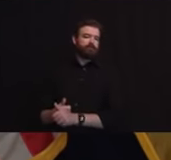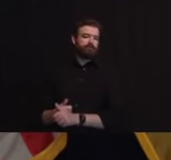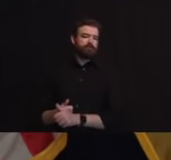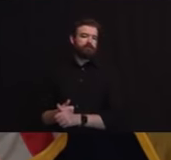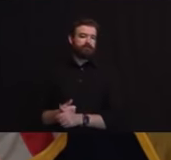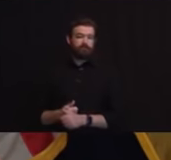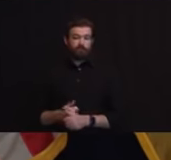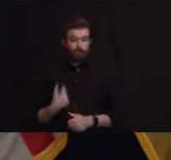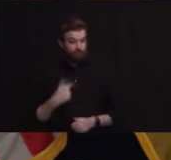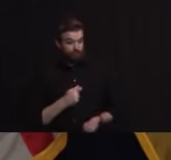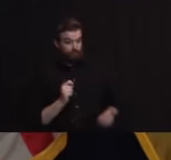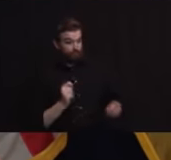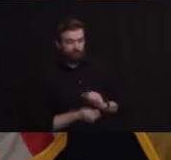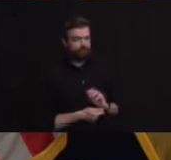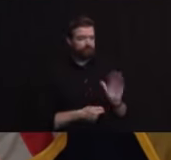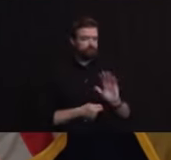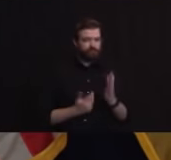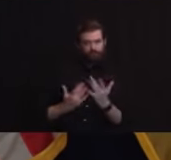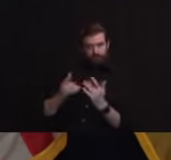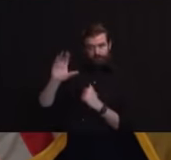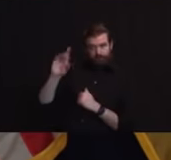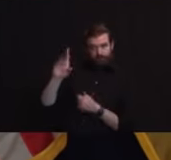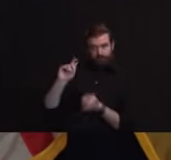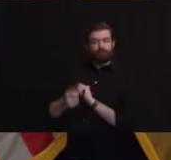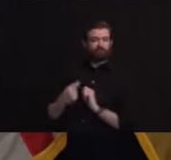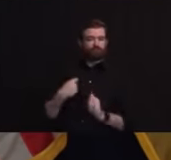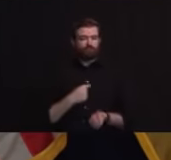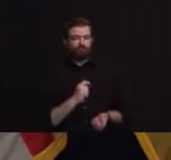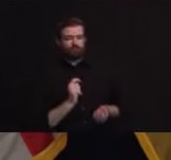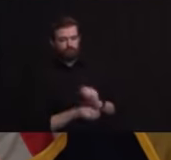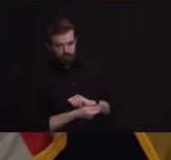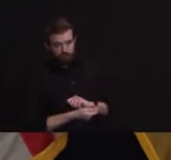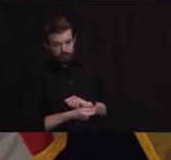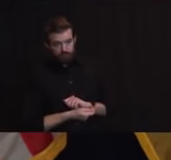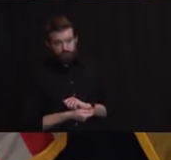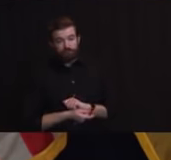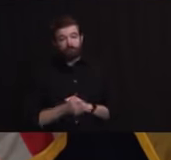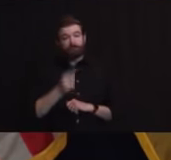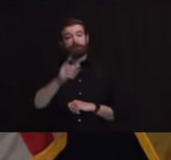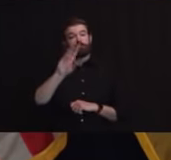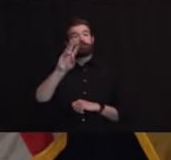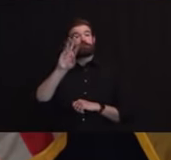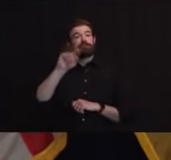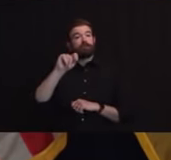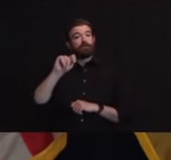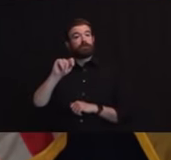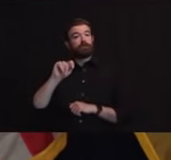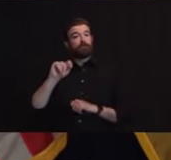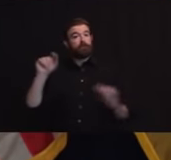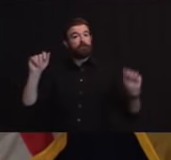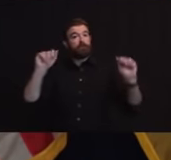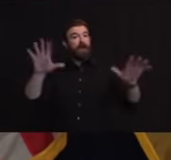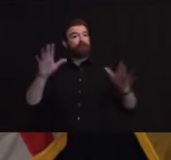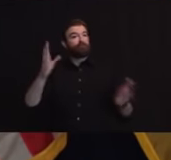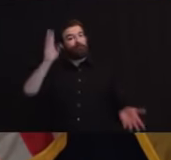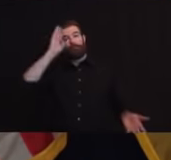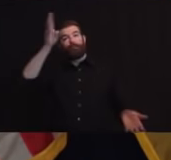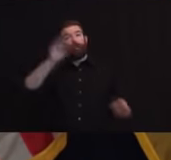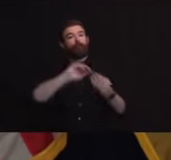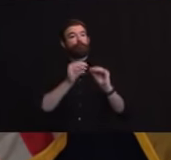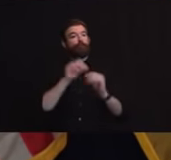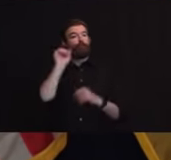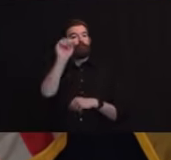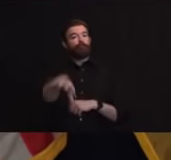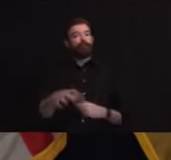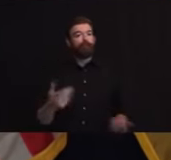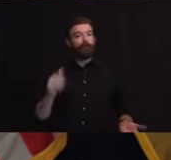changes that. You are correct that there's nothing magical about the number 6 feet or 3 feet or 10 feet. Clearly, the further apart you